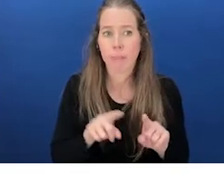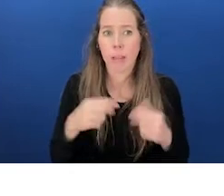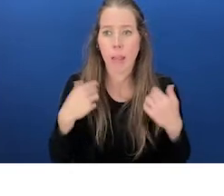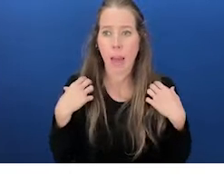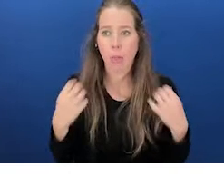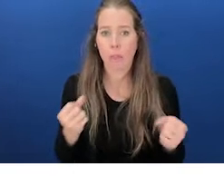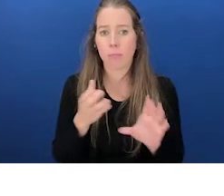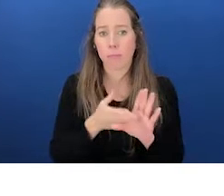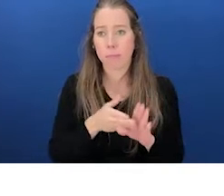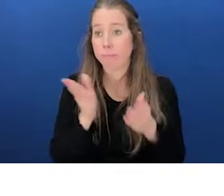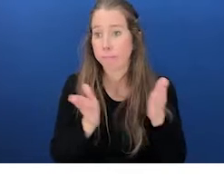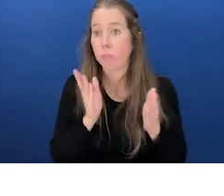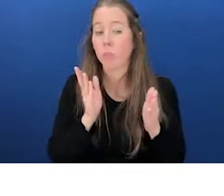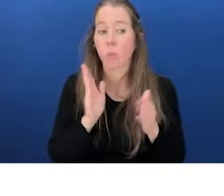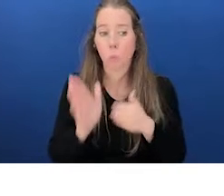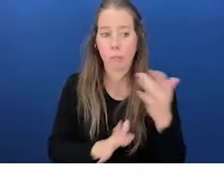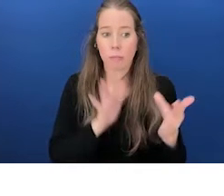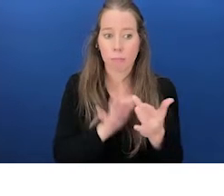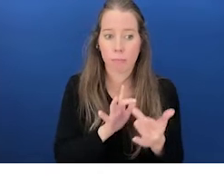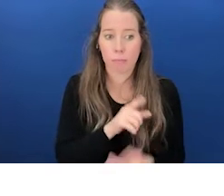out to the student for this.